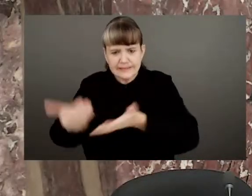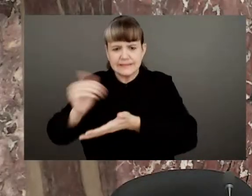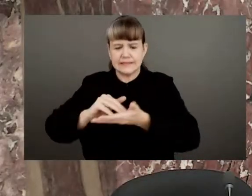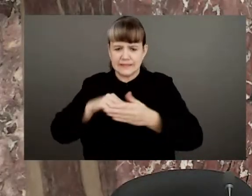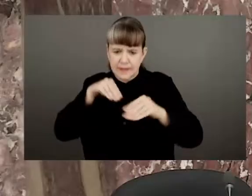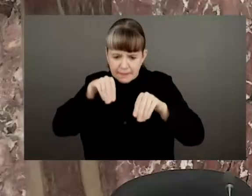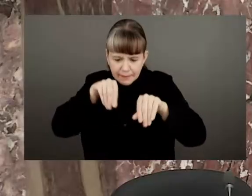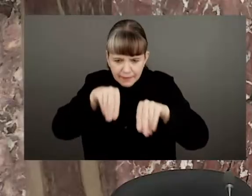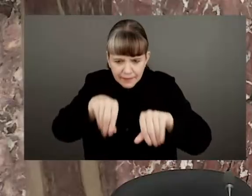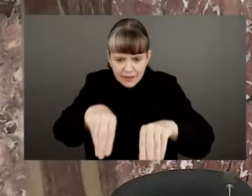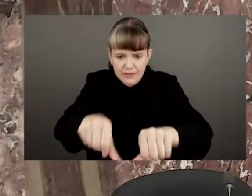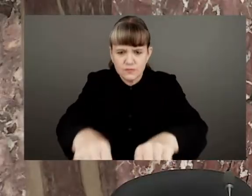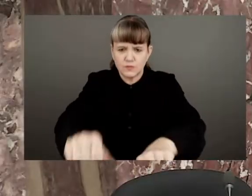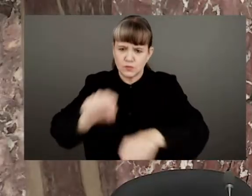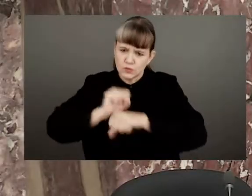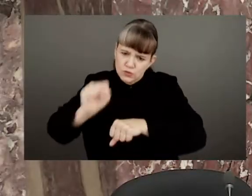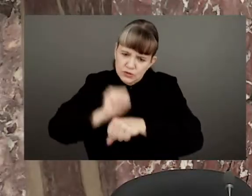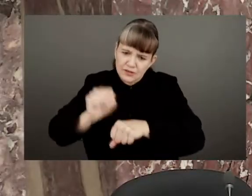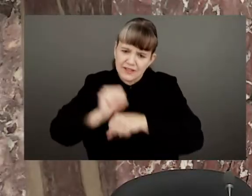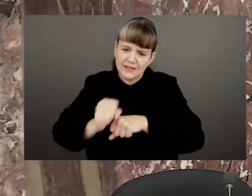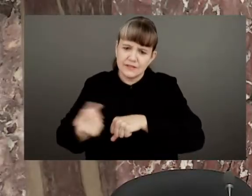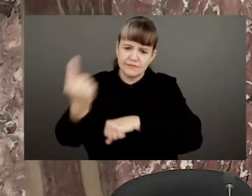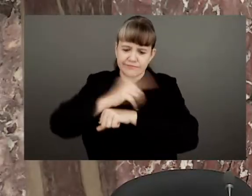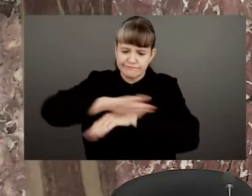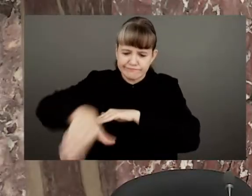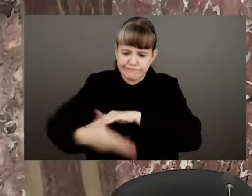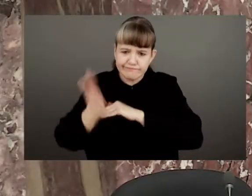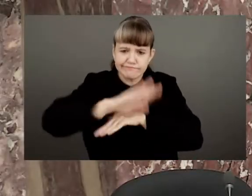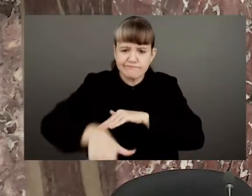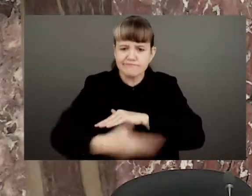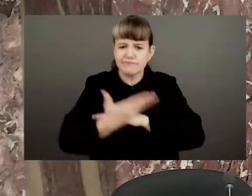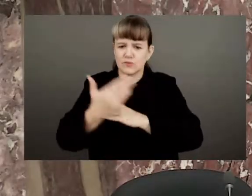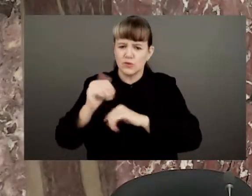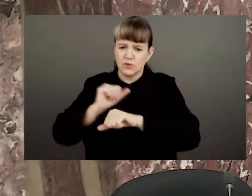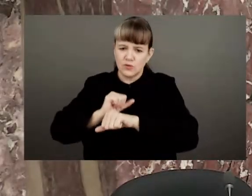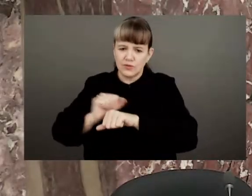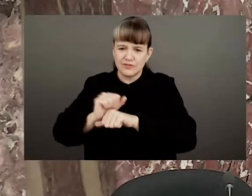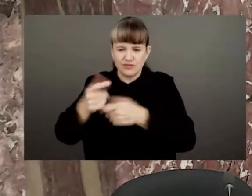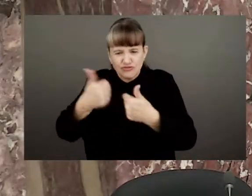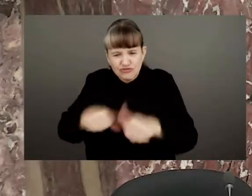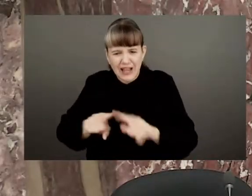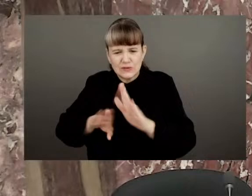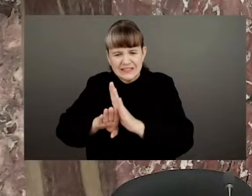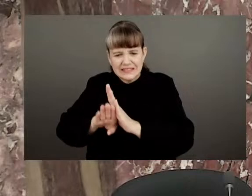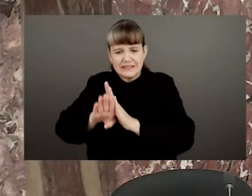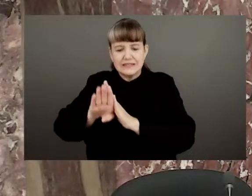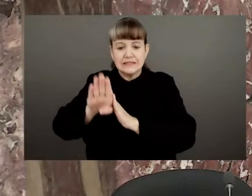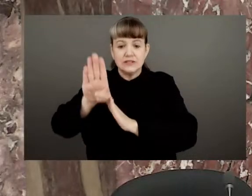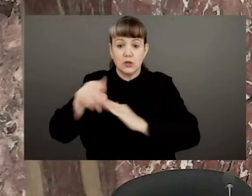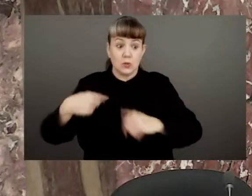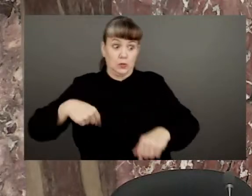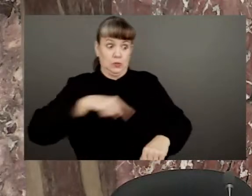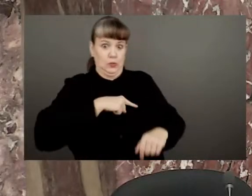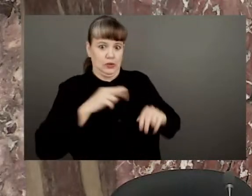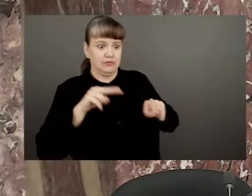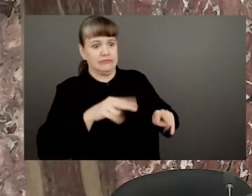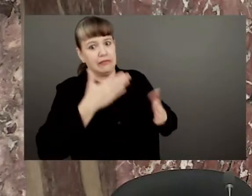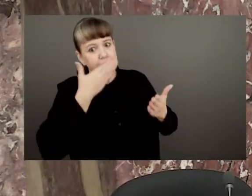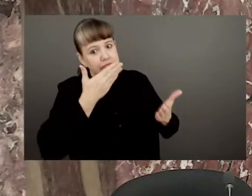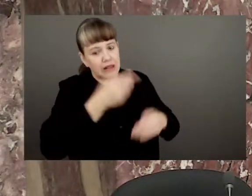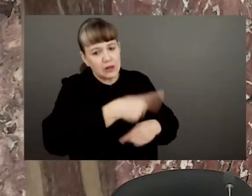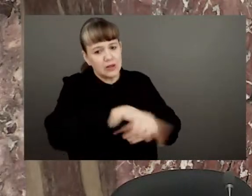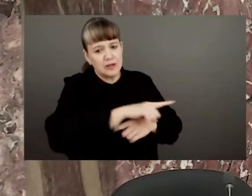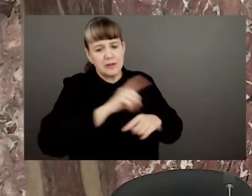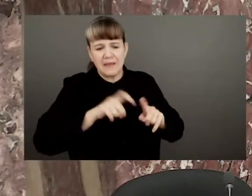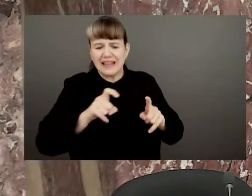just our platitudes and gratitude. They deserve a real plan from all levels of government to protect the Sumas Prairie, not just